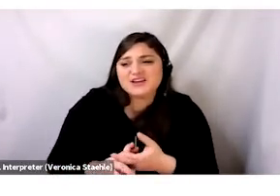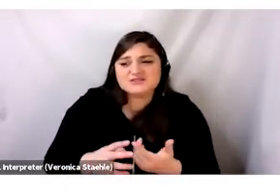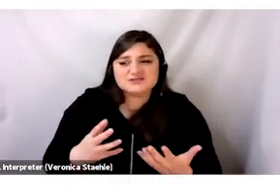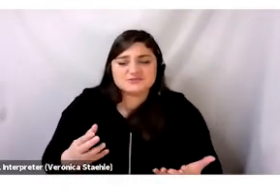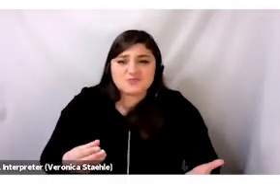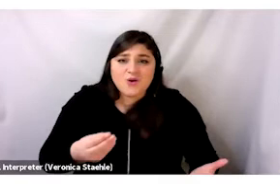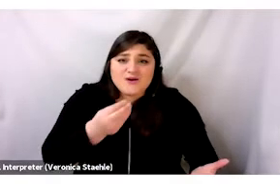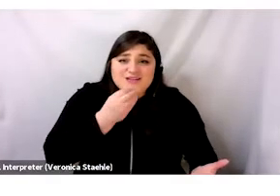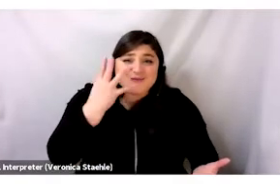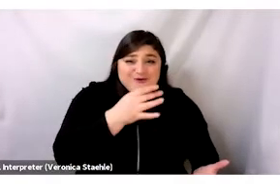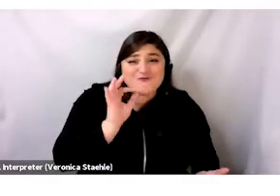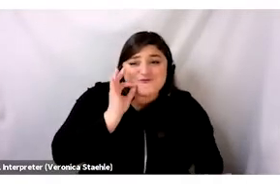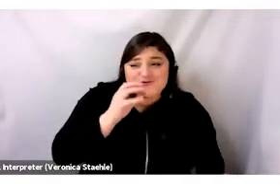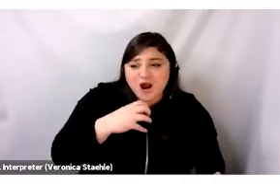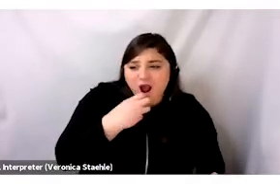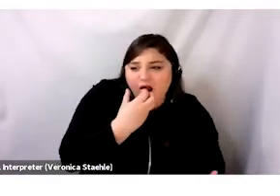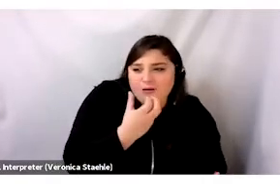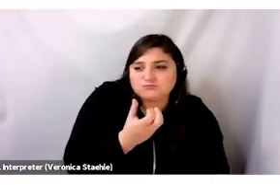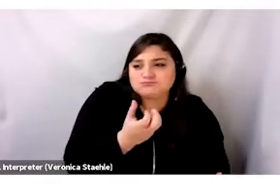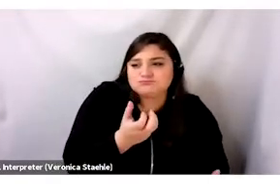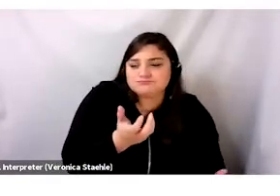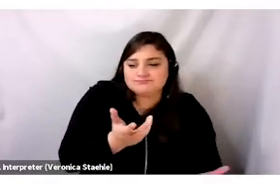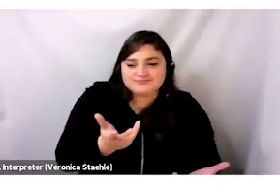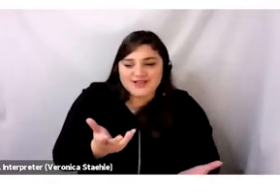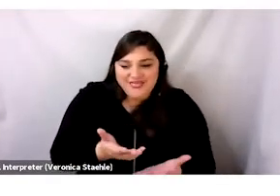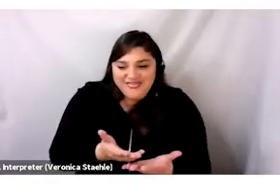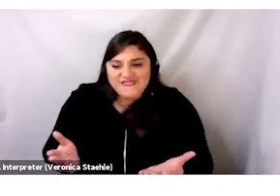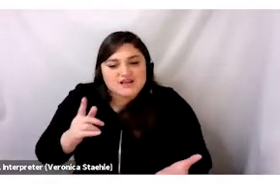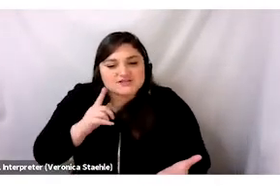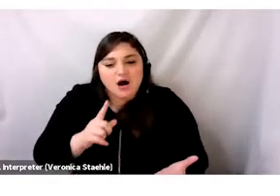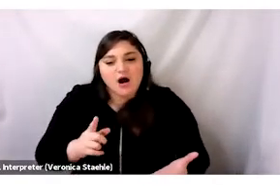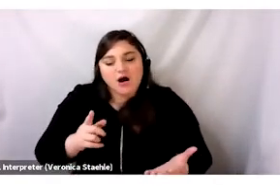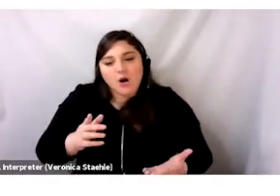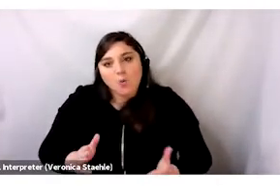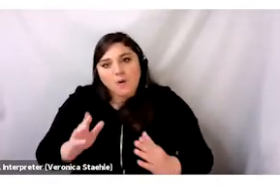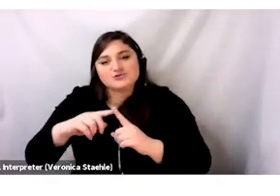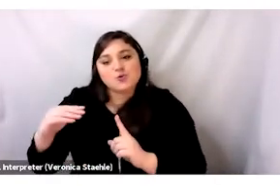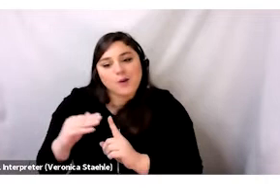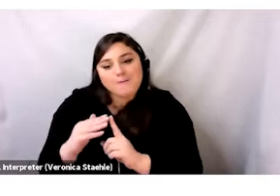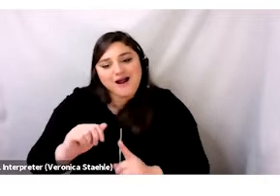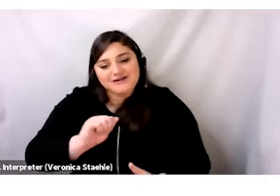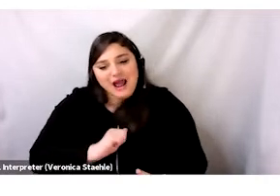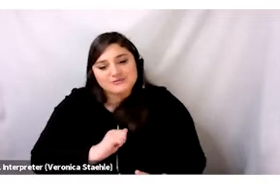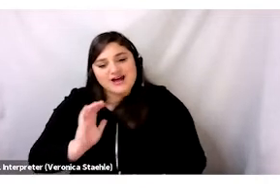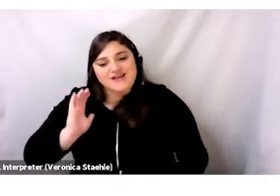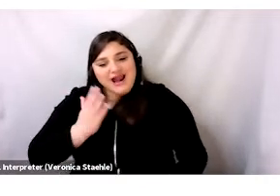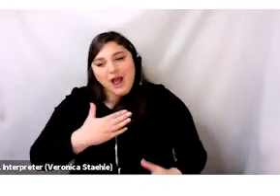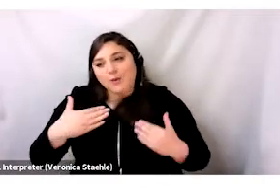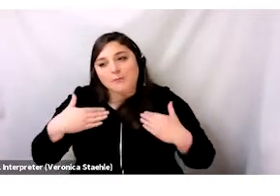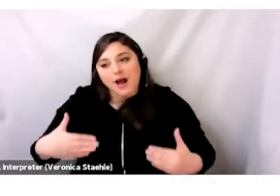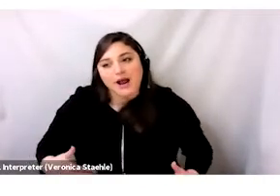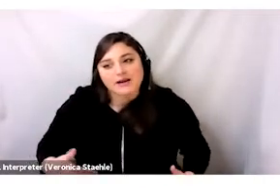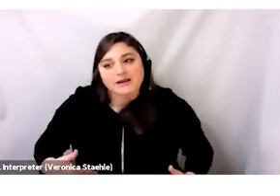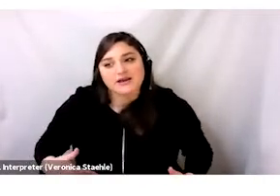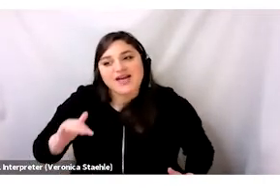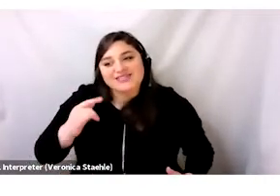that, along with our terrible capacity to cause suffering, humans also have this incredible capacity to